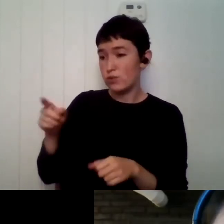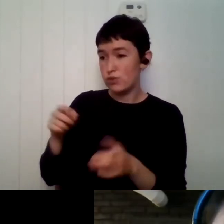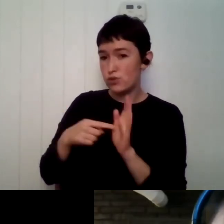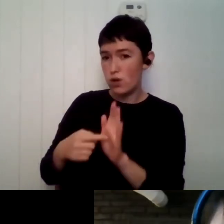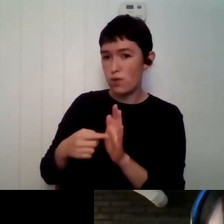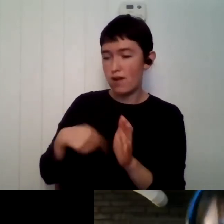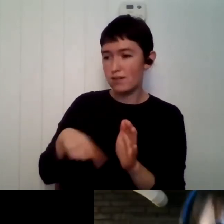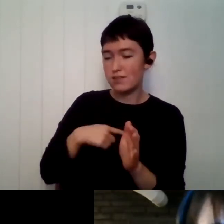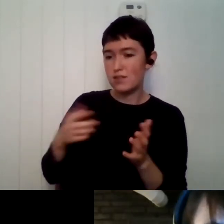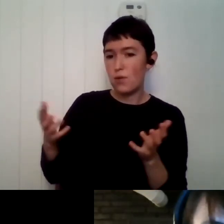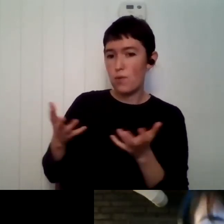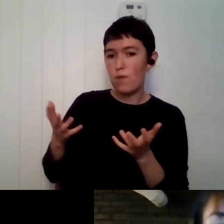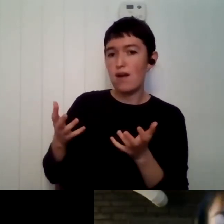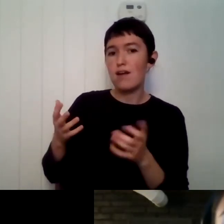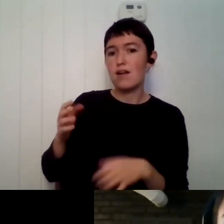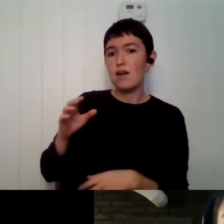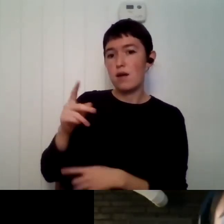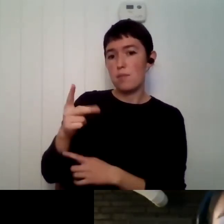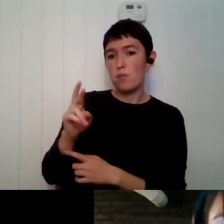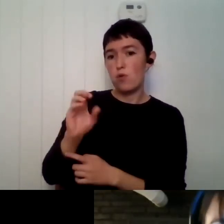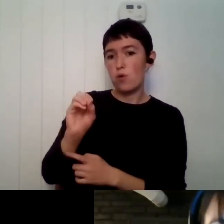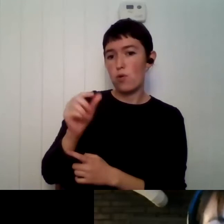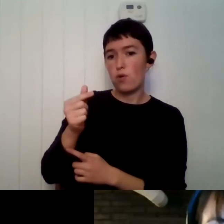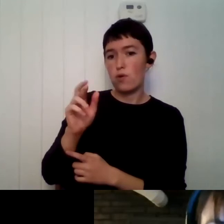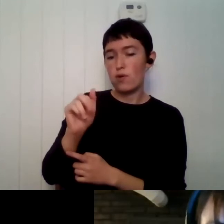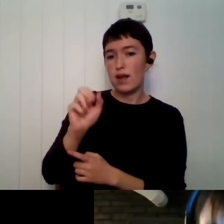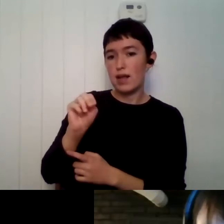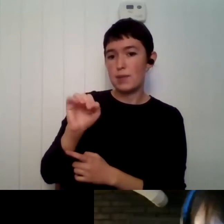like, or a project that you're currently working on?